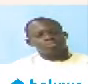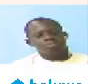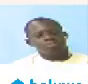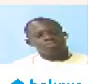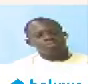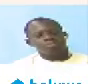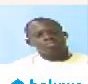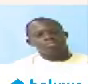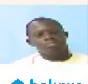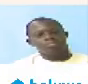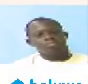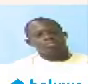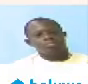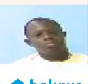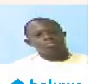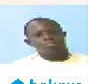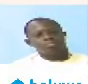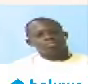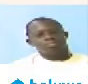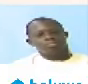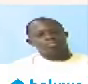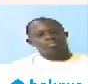munafanalla buru Gambia kama